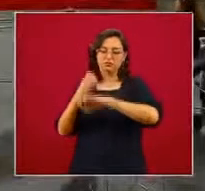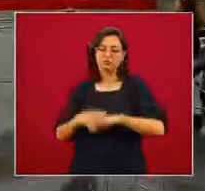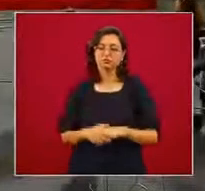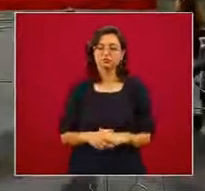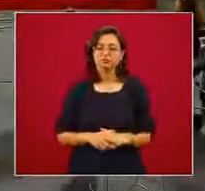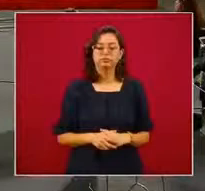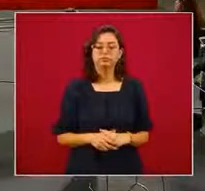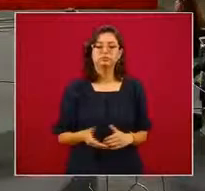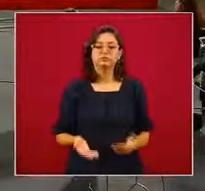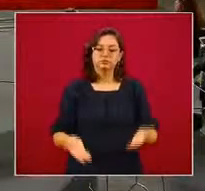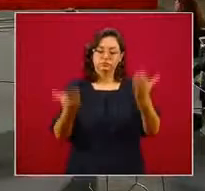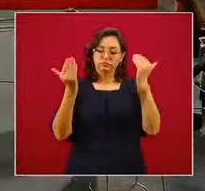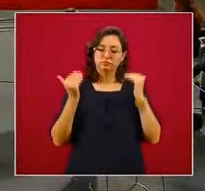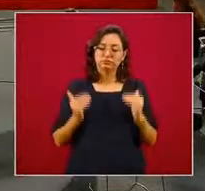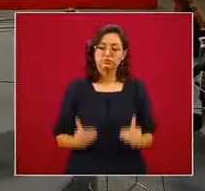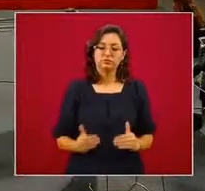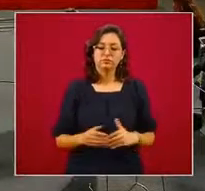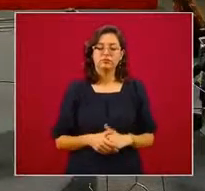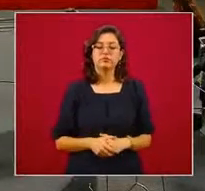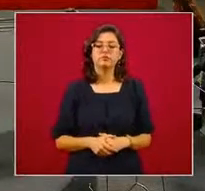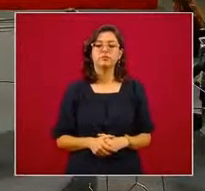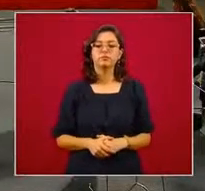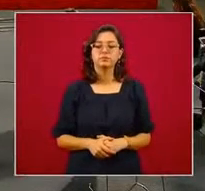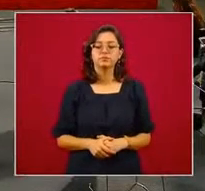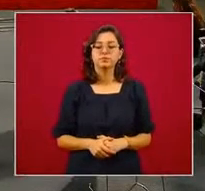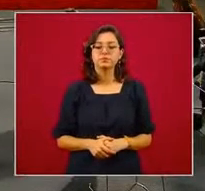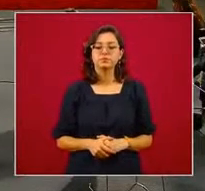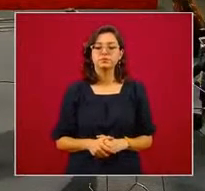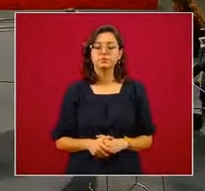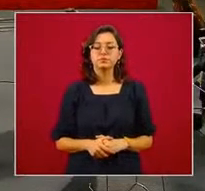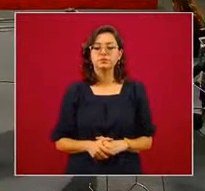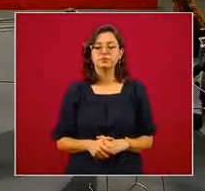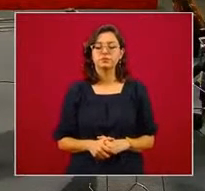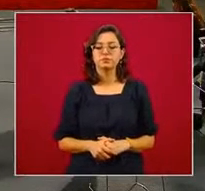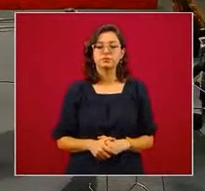growing need throughout the different states.